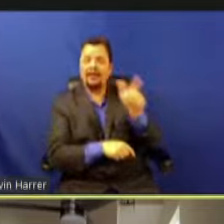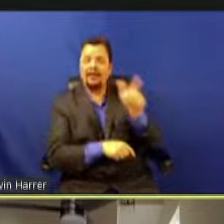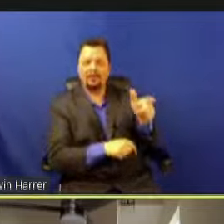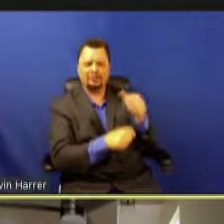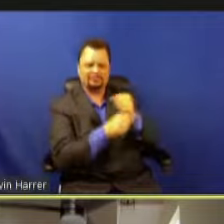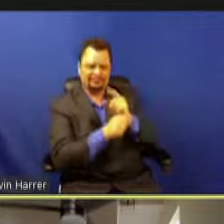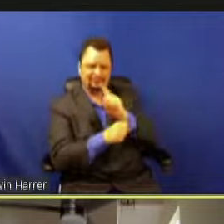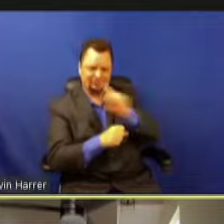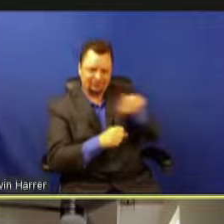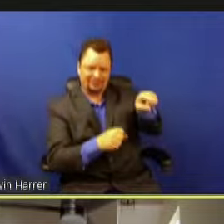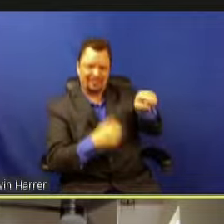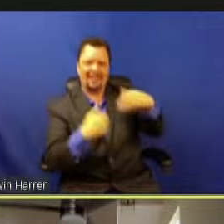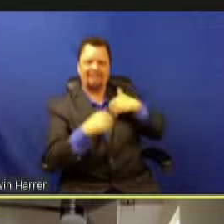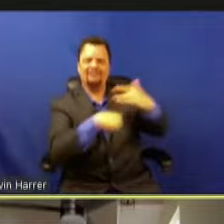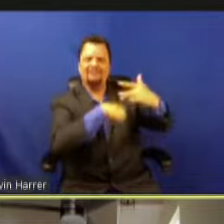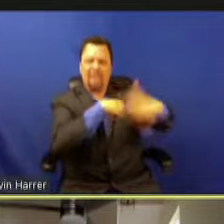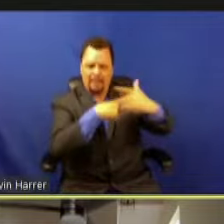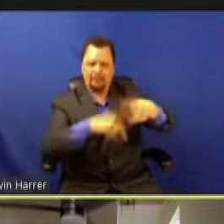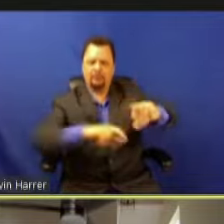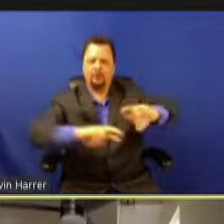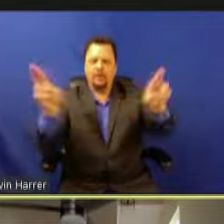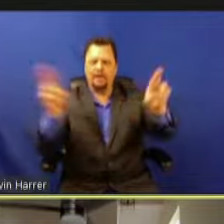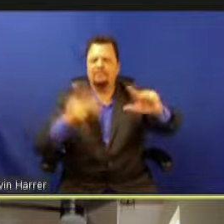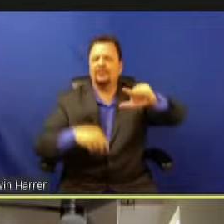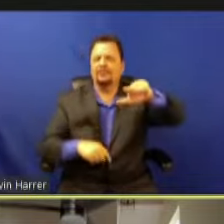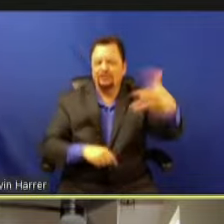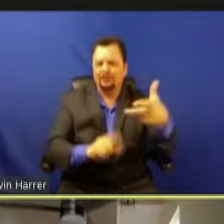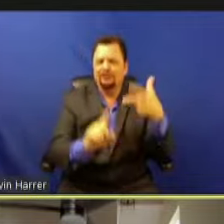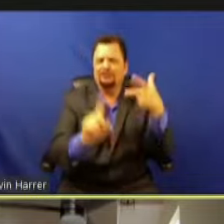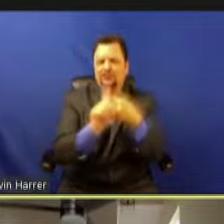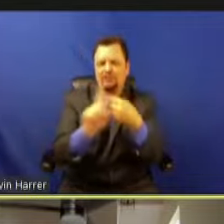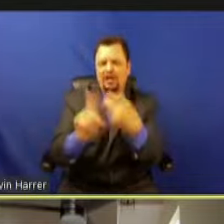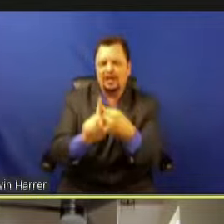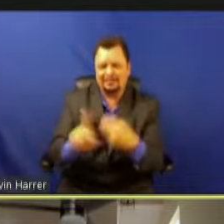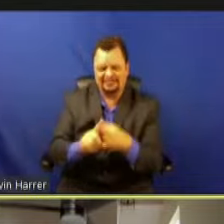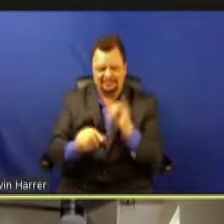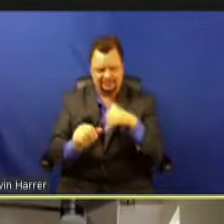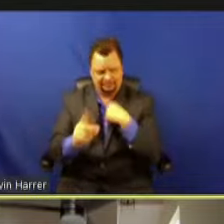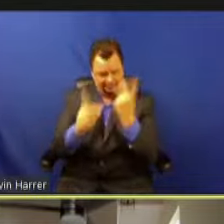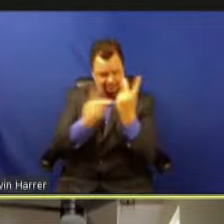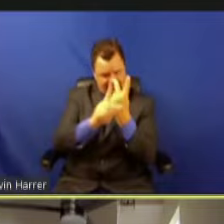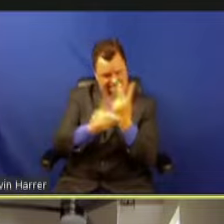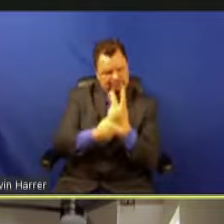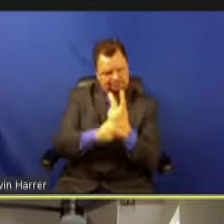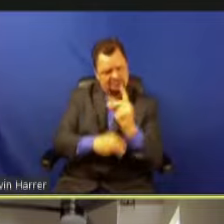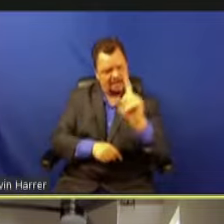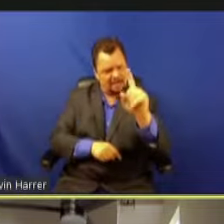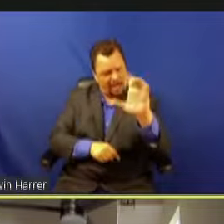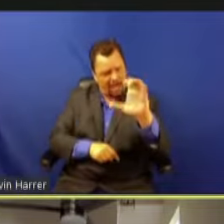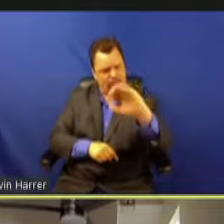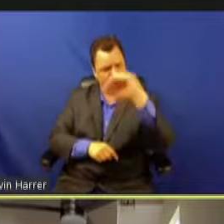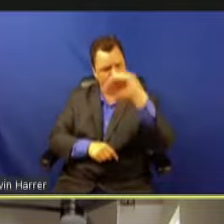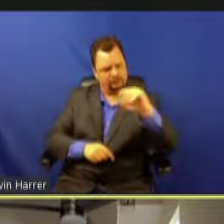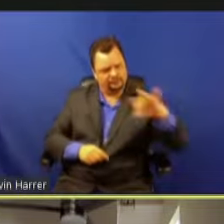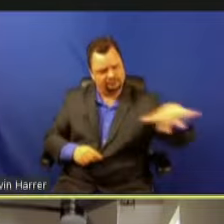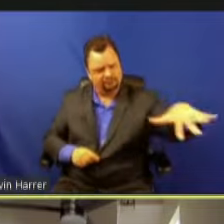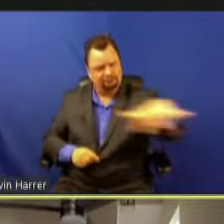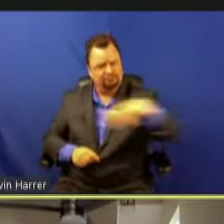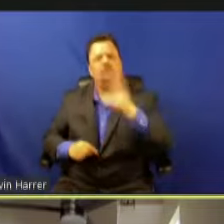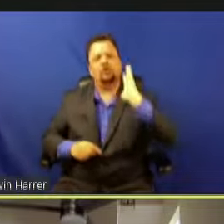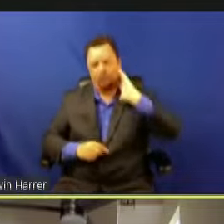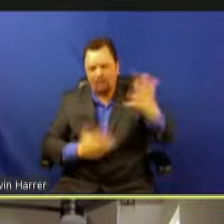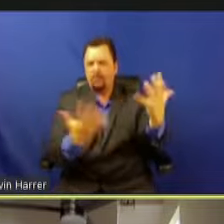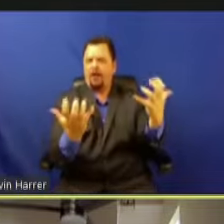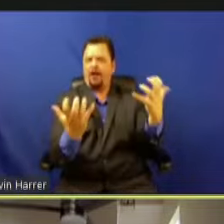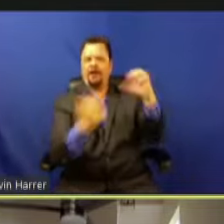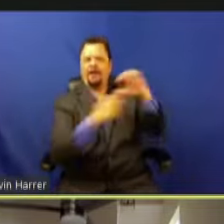booster. And we're assuming that 100% of that population would like to get their booster. So in other words, we think that we